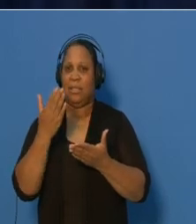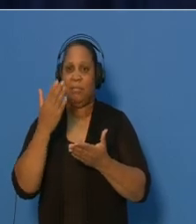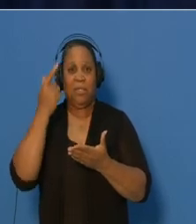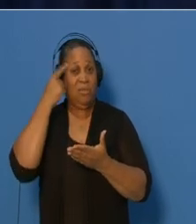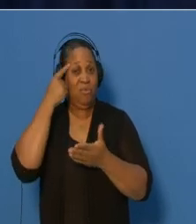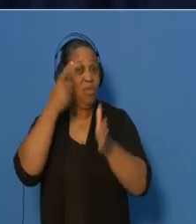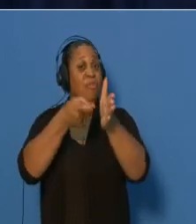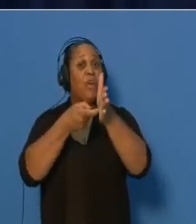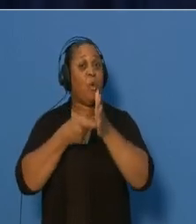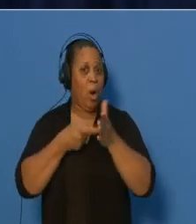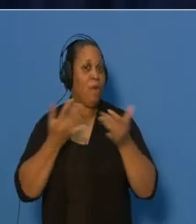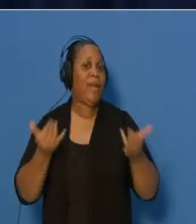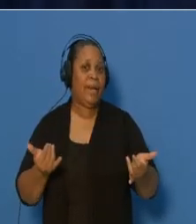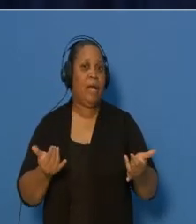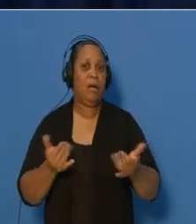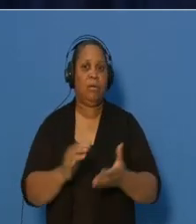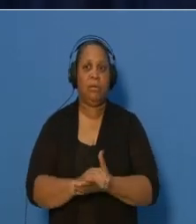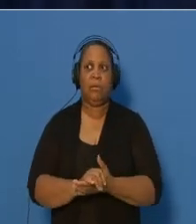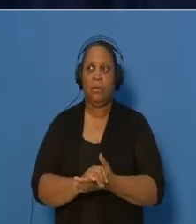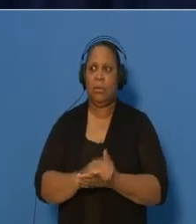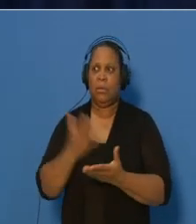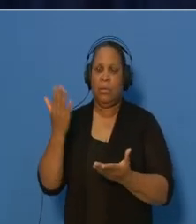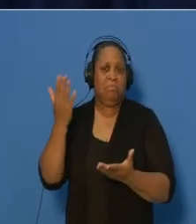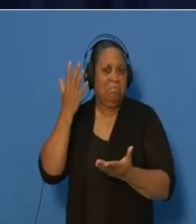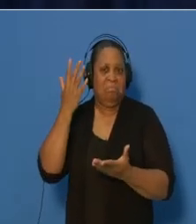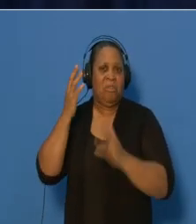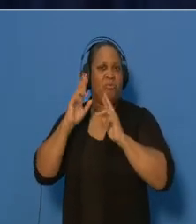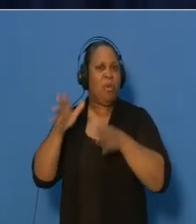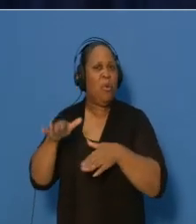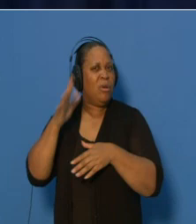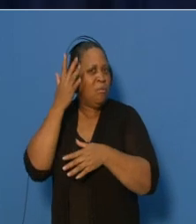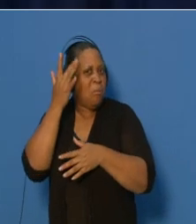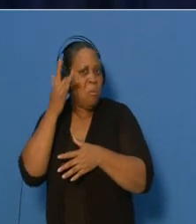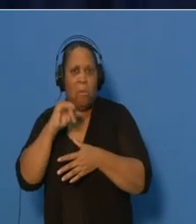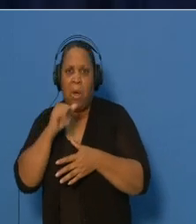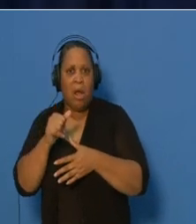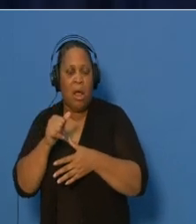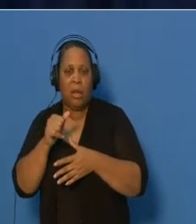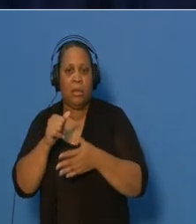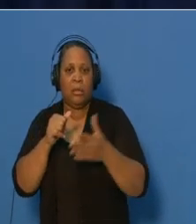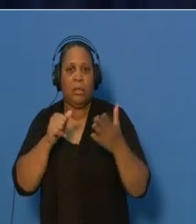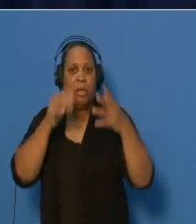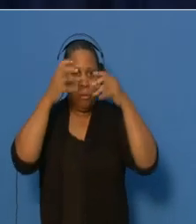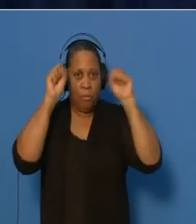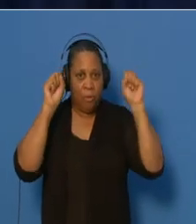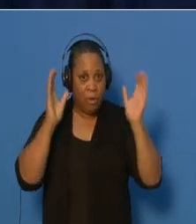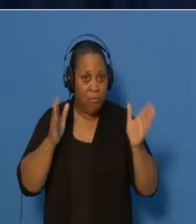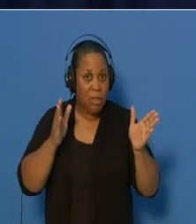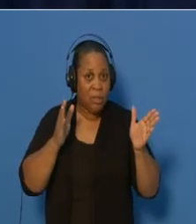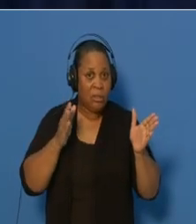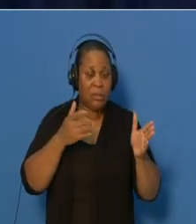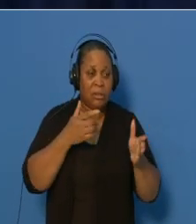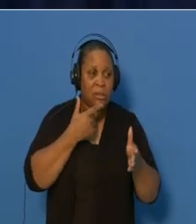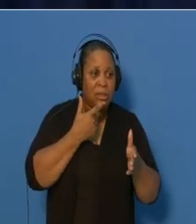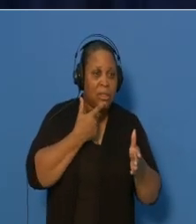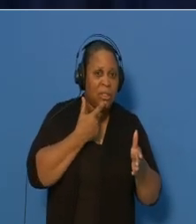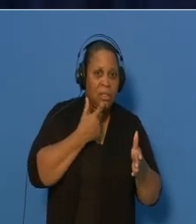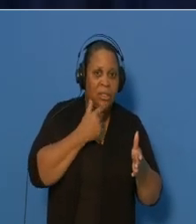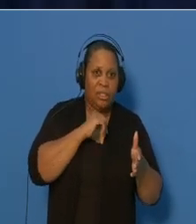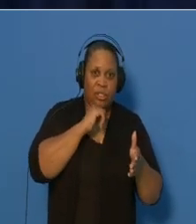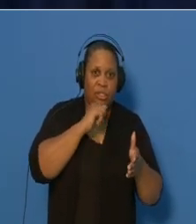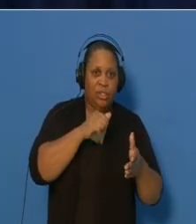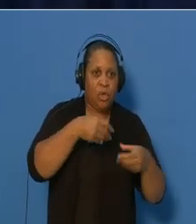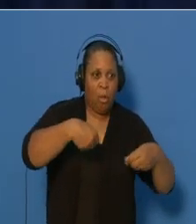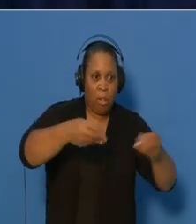right now. No, why not? Why not? Yeah. The fact is that you don't spend testing. As I said,